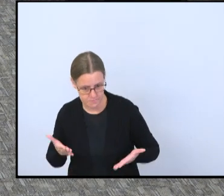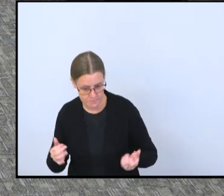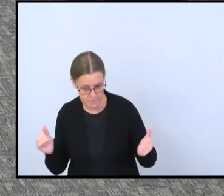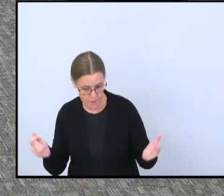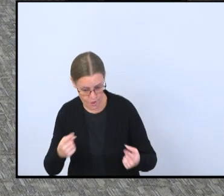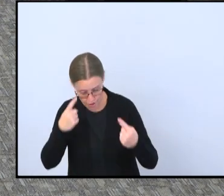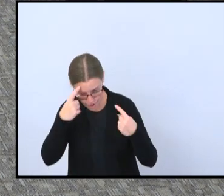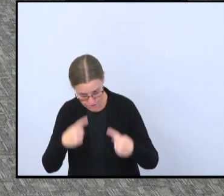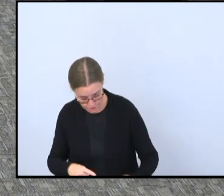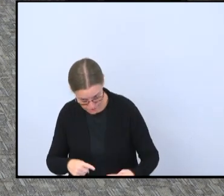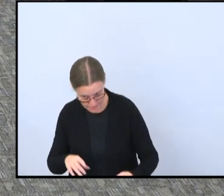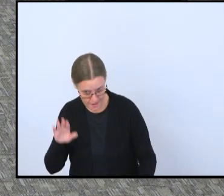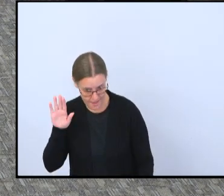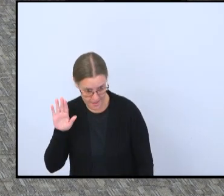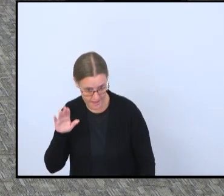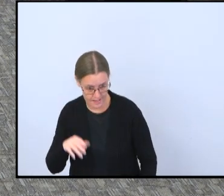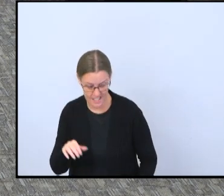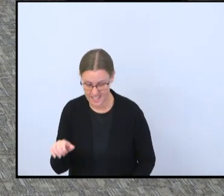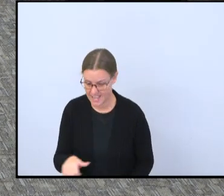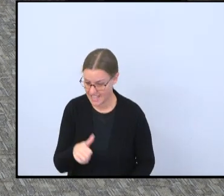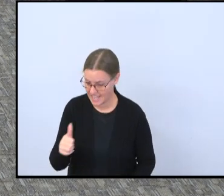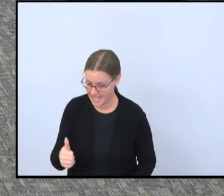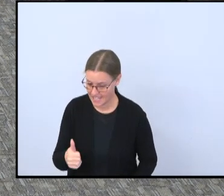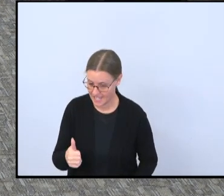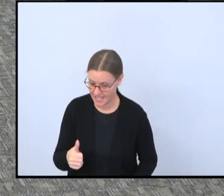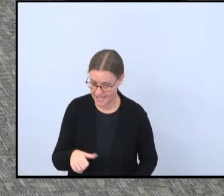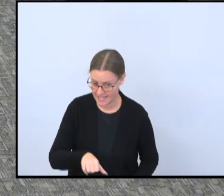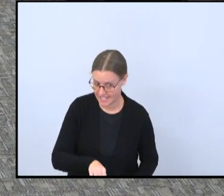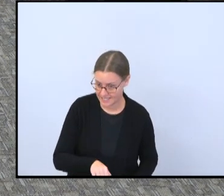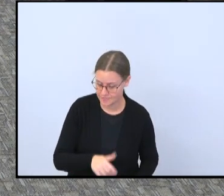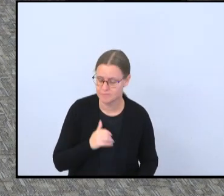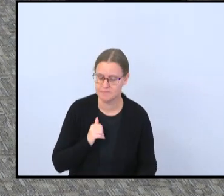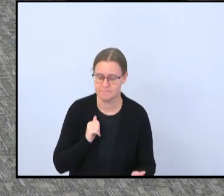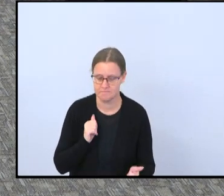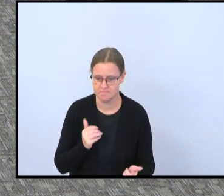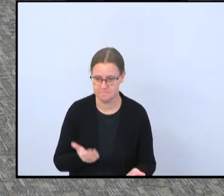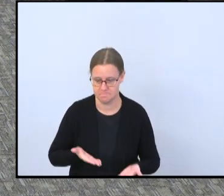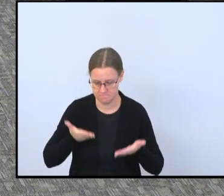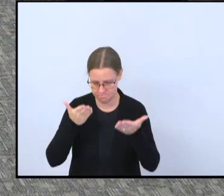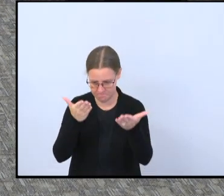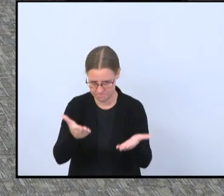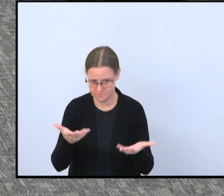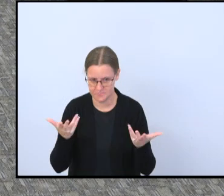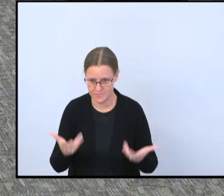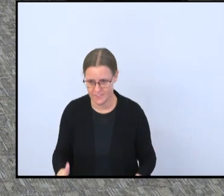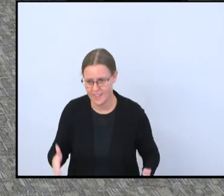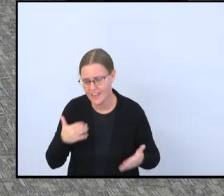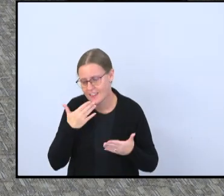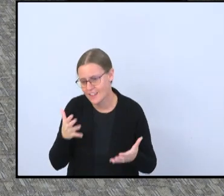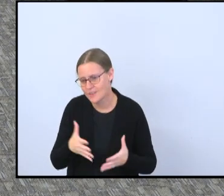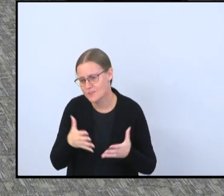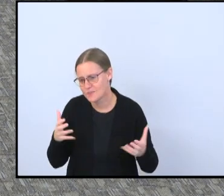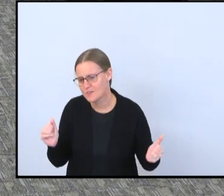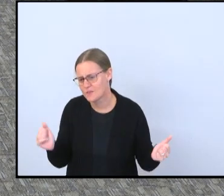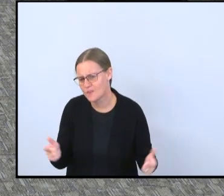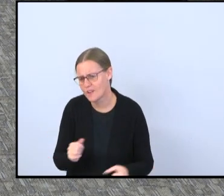say aye. Aye. Any opposed? Passes unanimously. Thank you so much for all of your hard